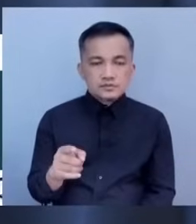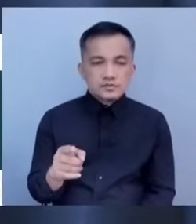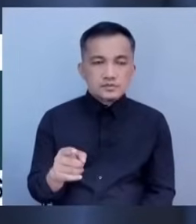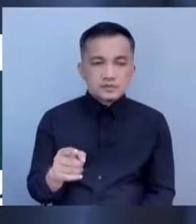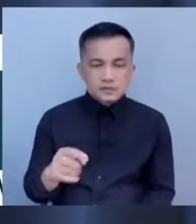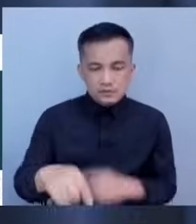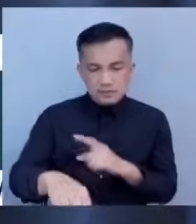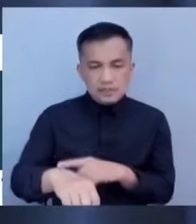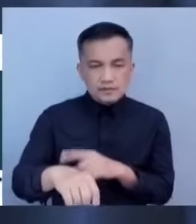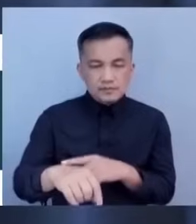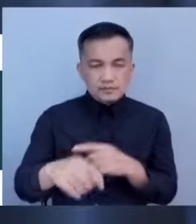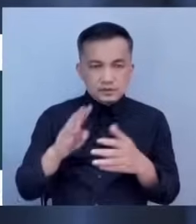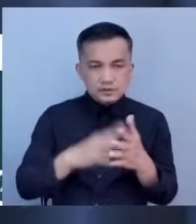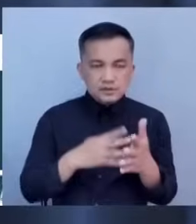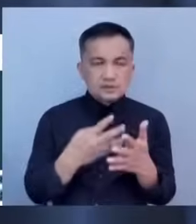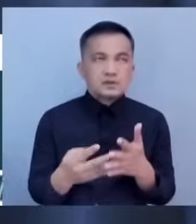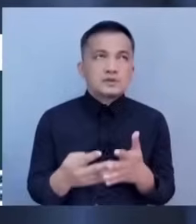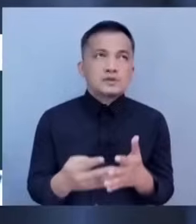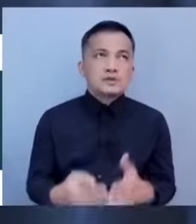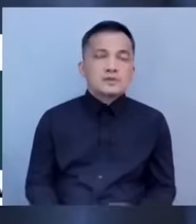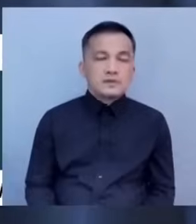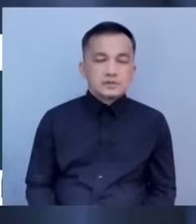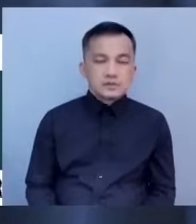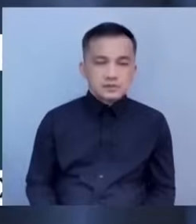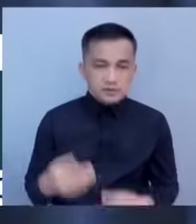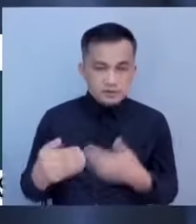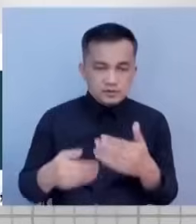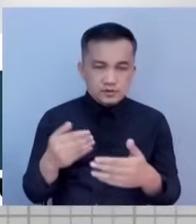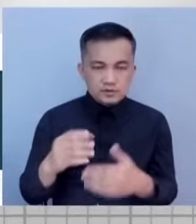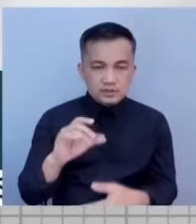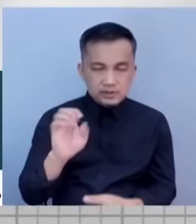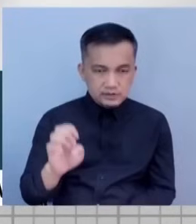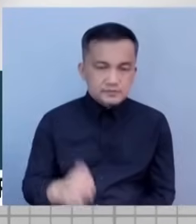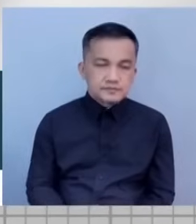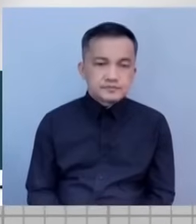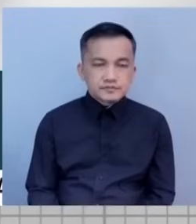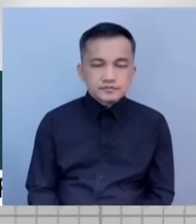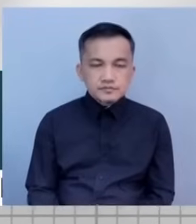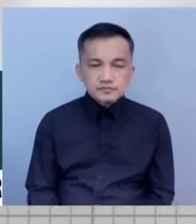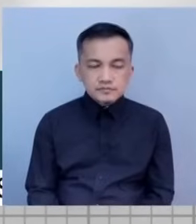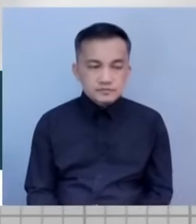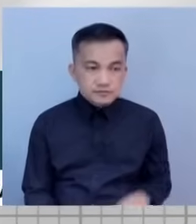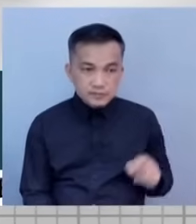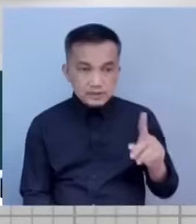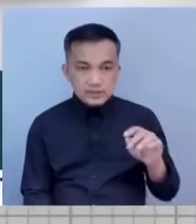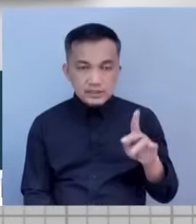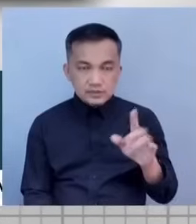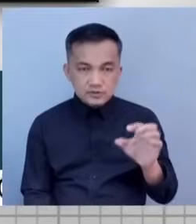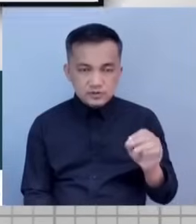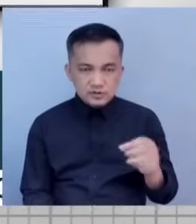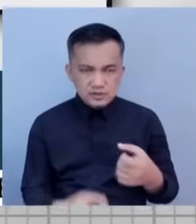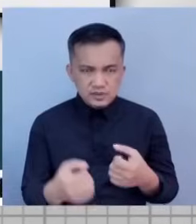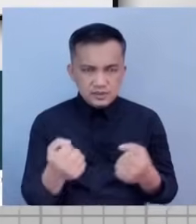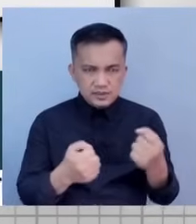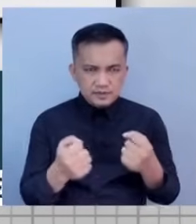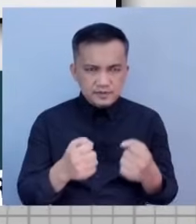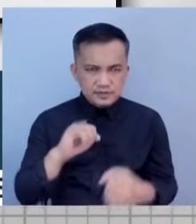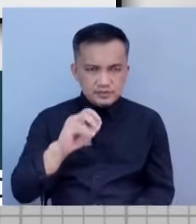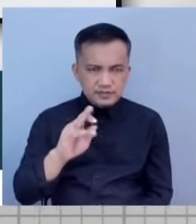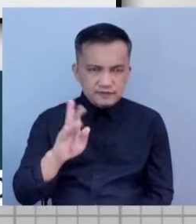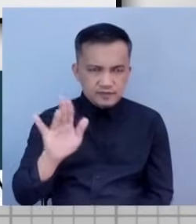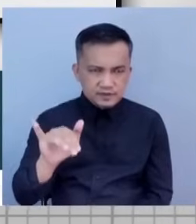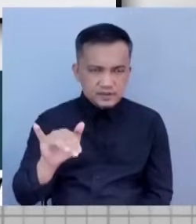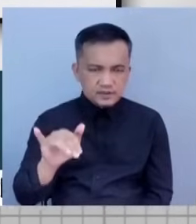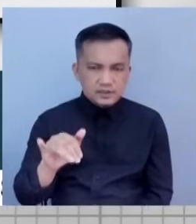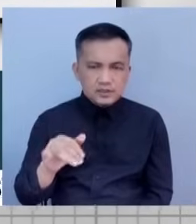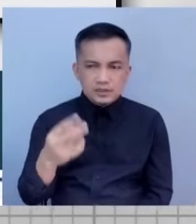frame sa pagposisyon ng kaso na yun. De Castro, his driver Jeffrey Magpantay, and two John Does have